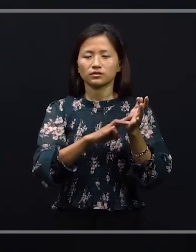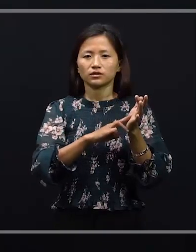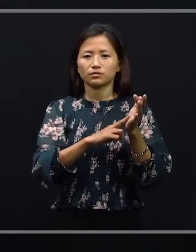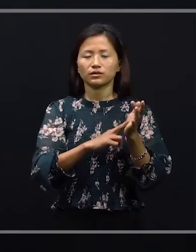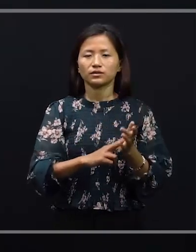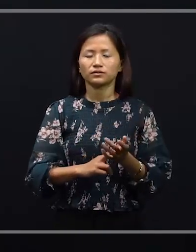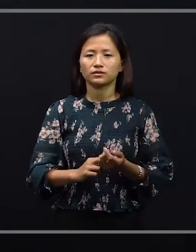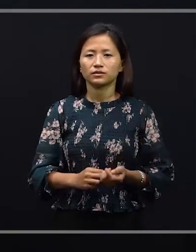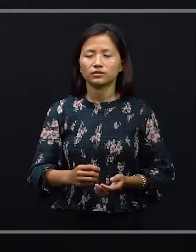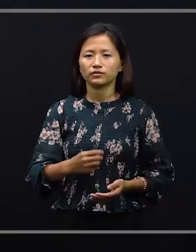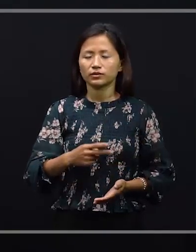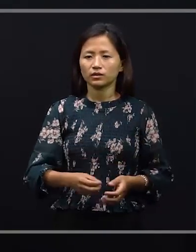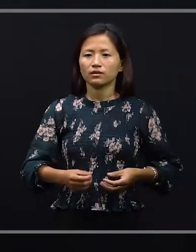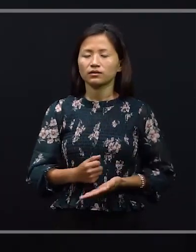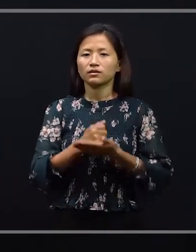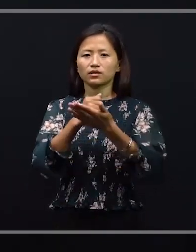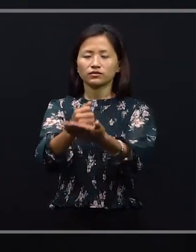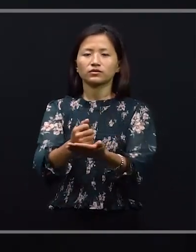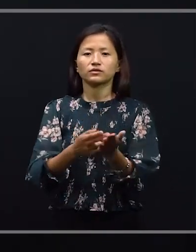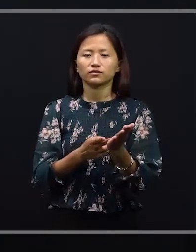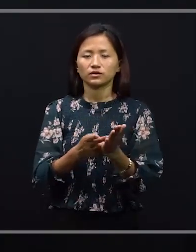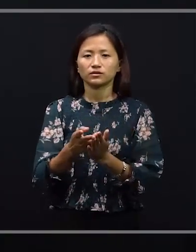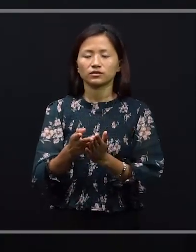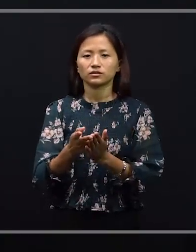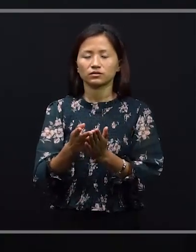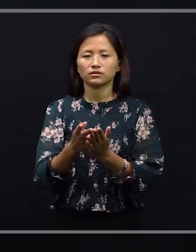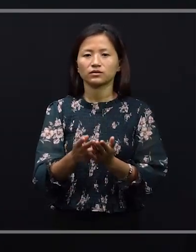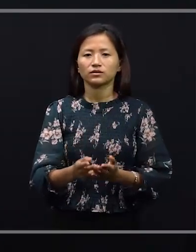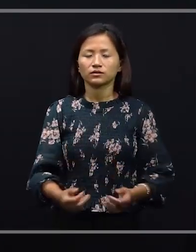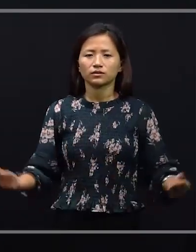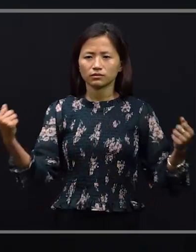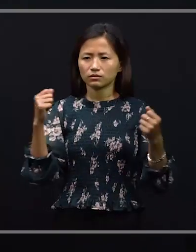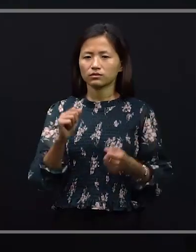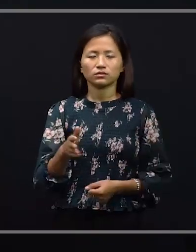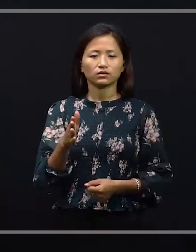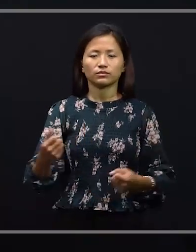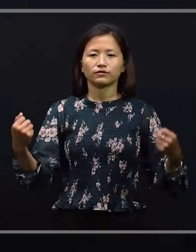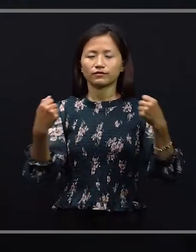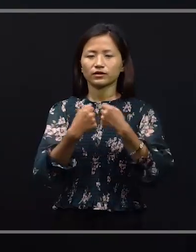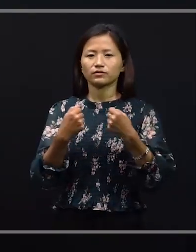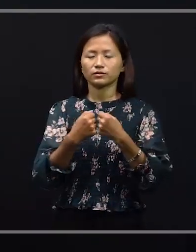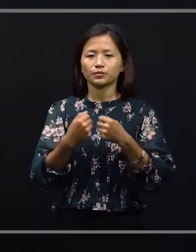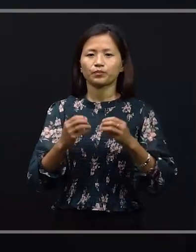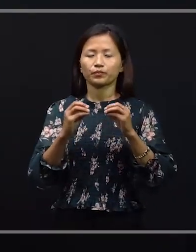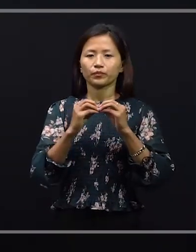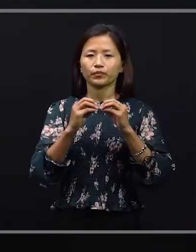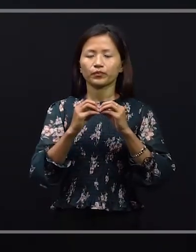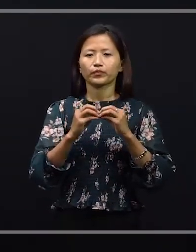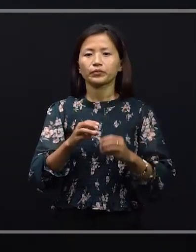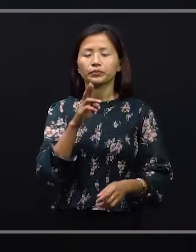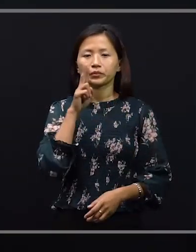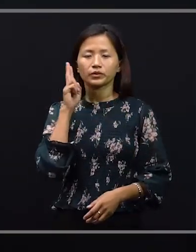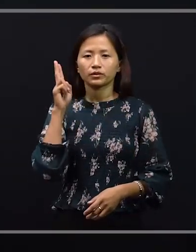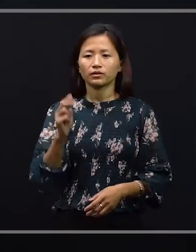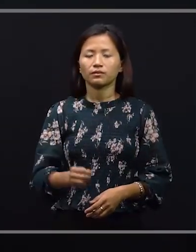the planters to fight for their rights, okay, not by fighting physically with the British, but by not